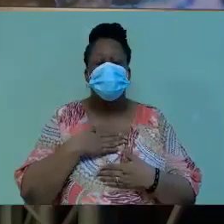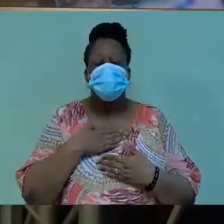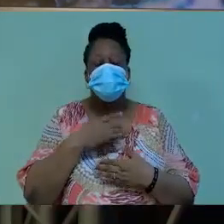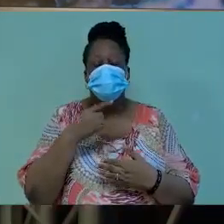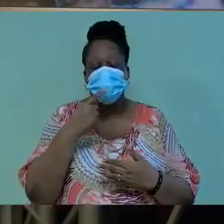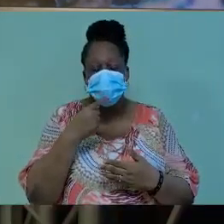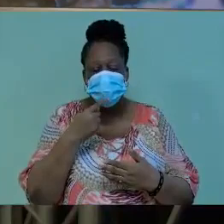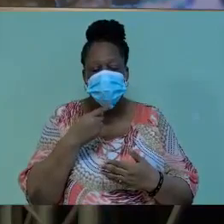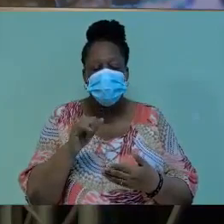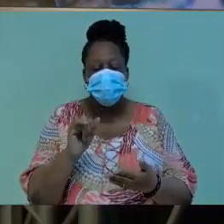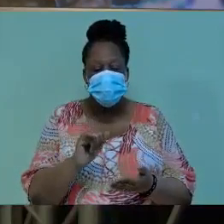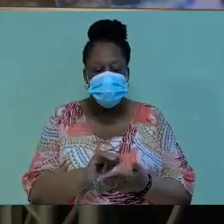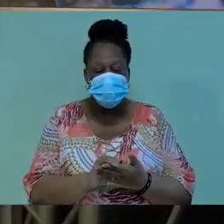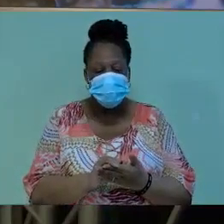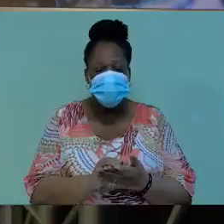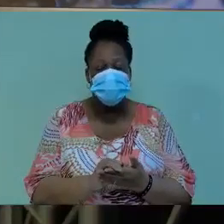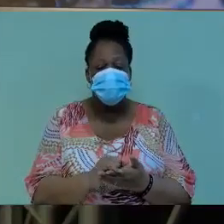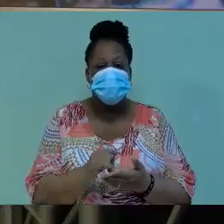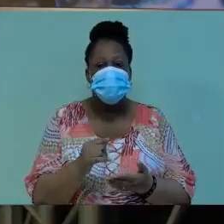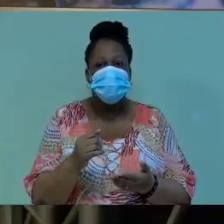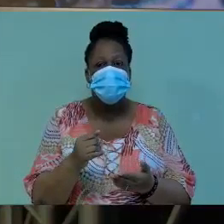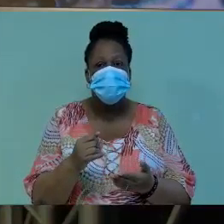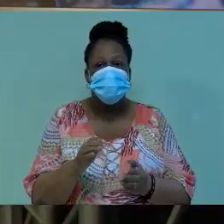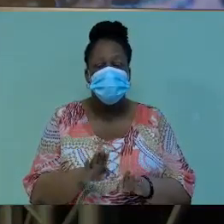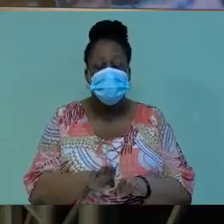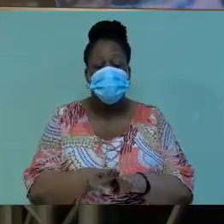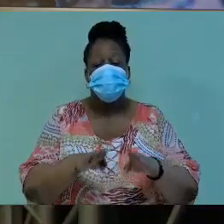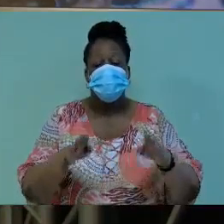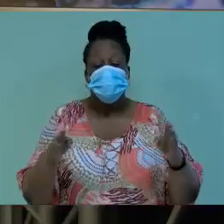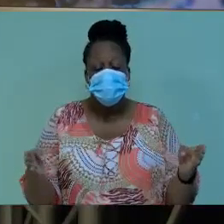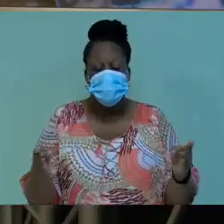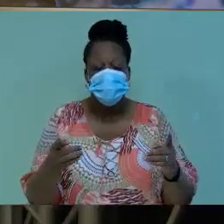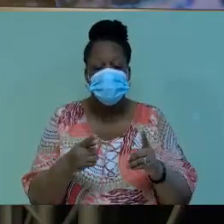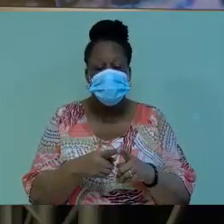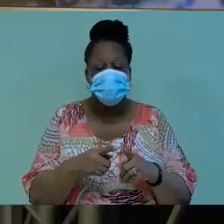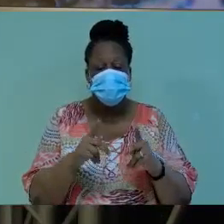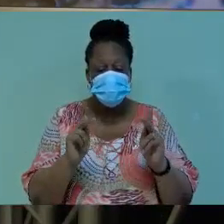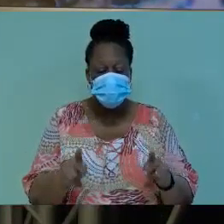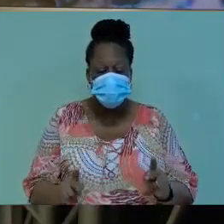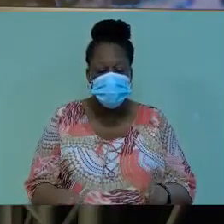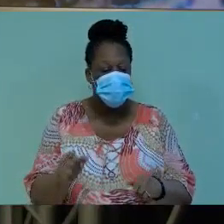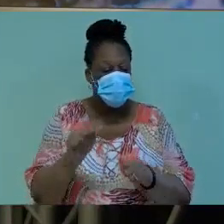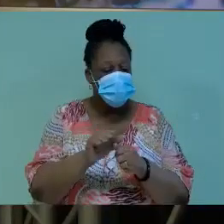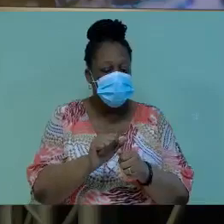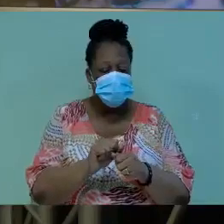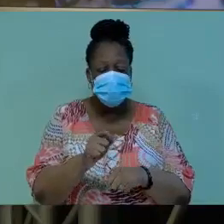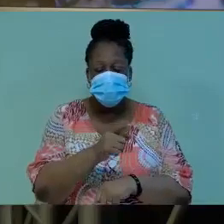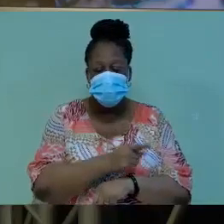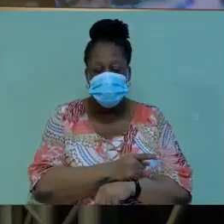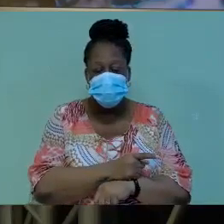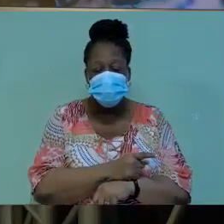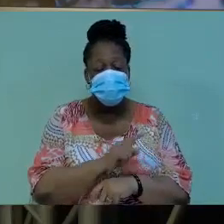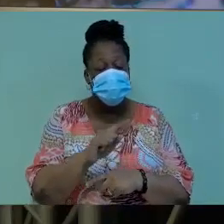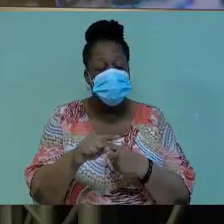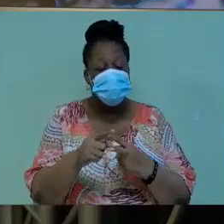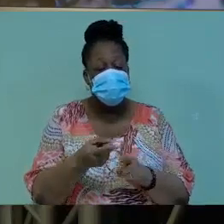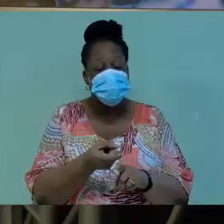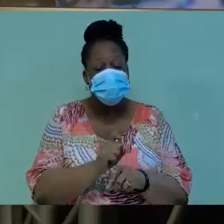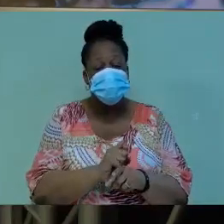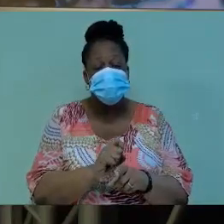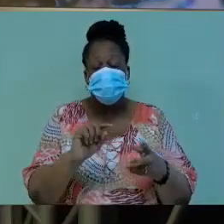Department, as part of the Ministry of Finance, has been open to the public every business day since the onset of the